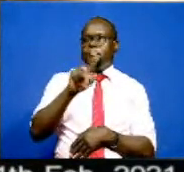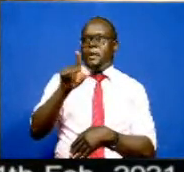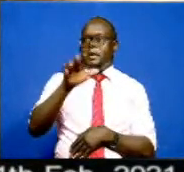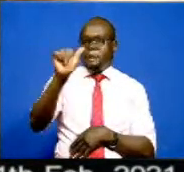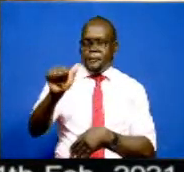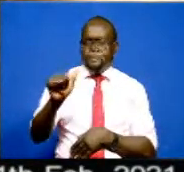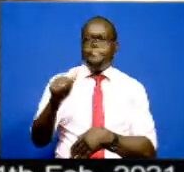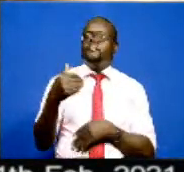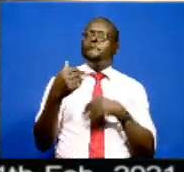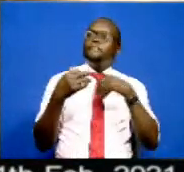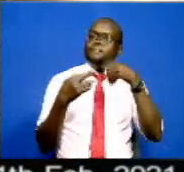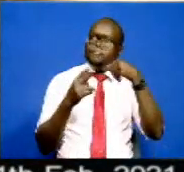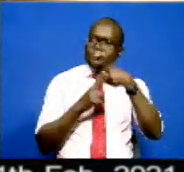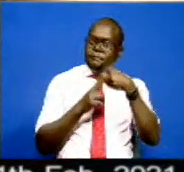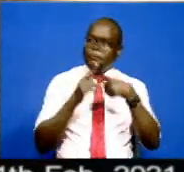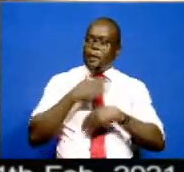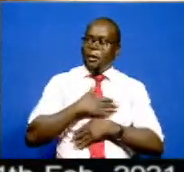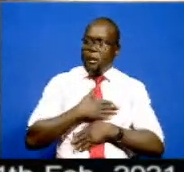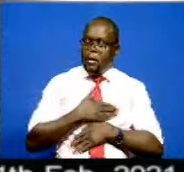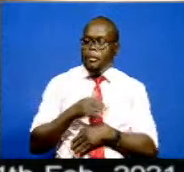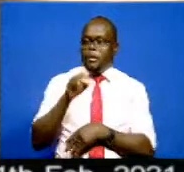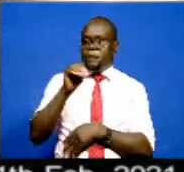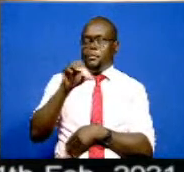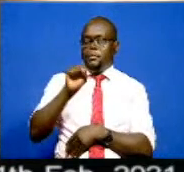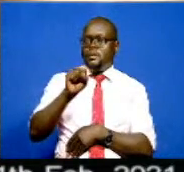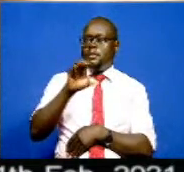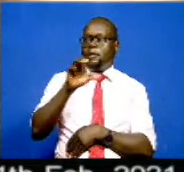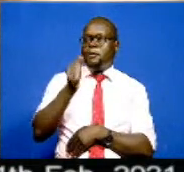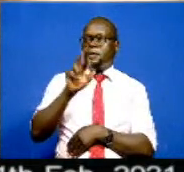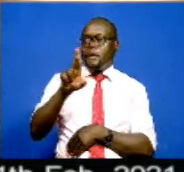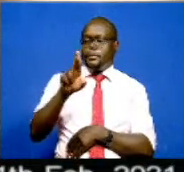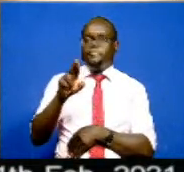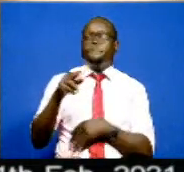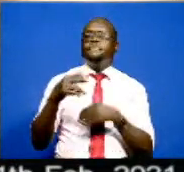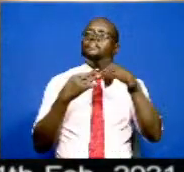MP, the Honorable Oscar Kipchumba Sudi MP,